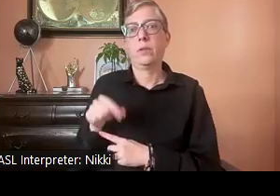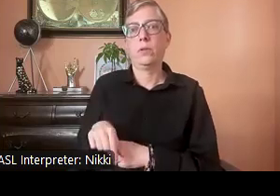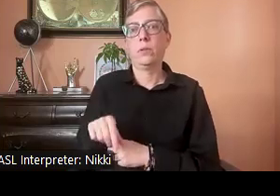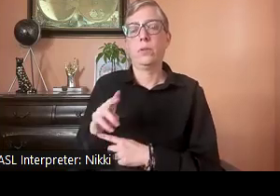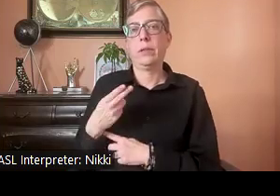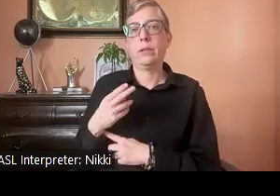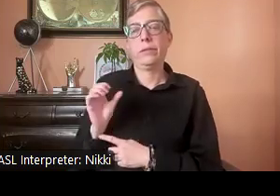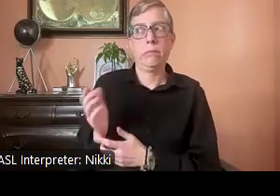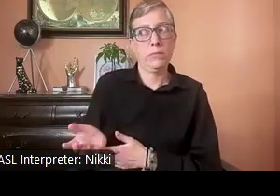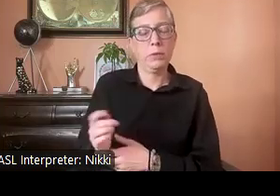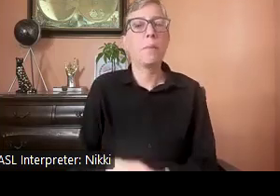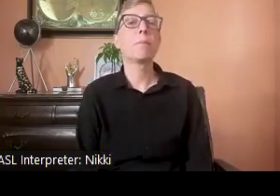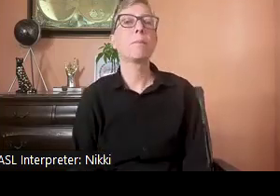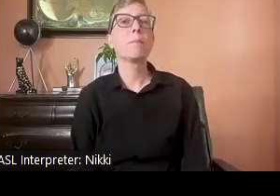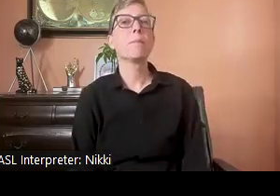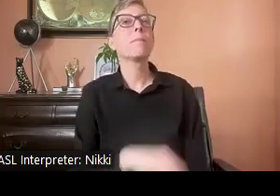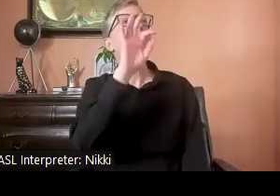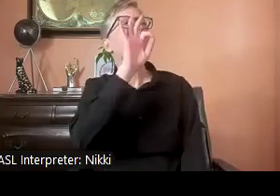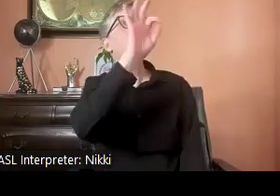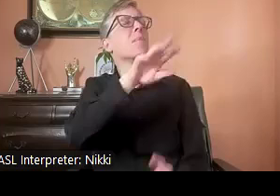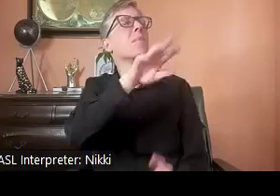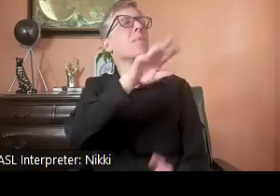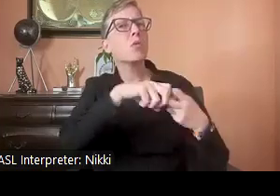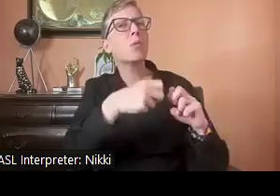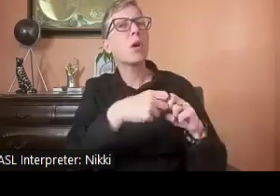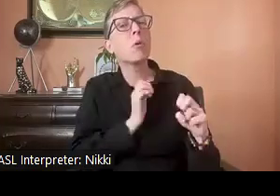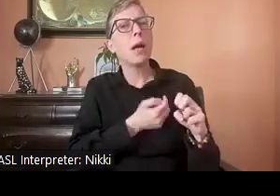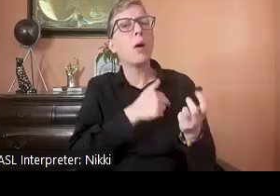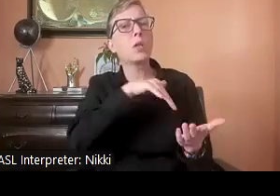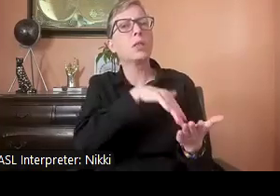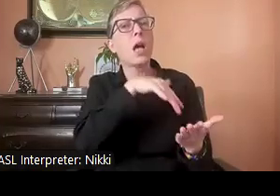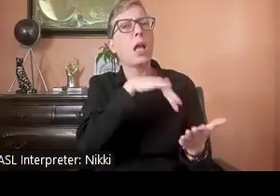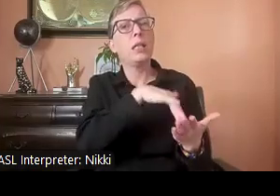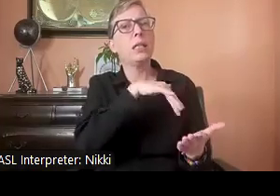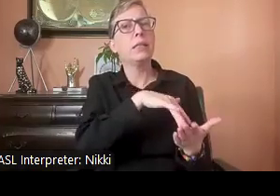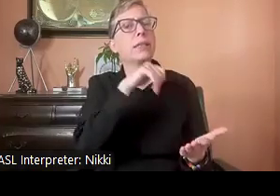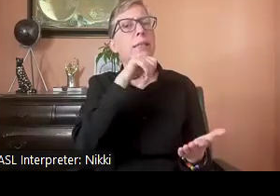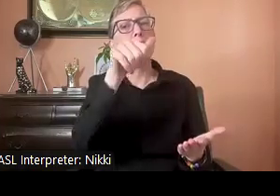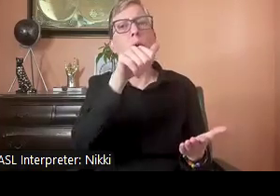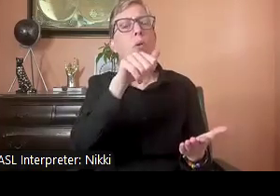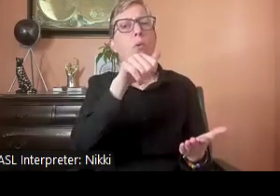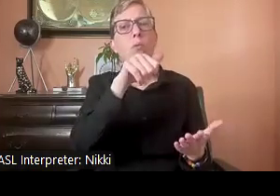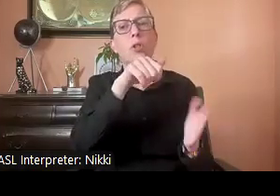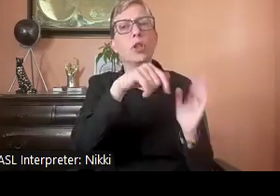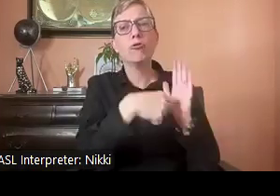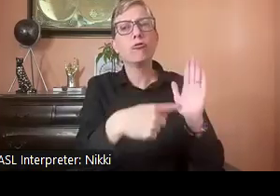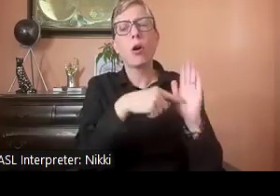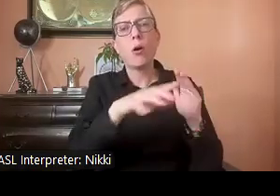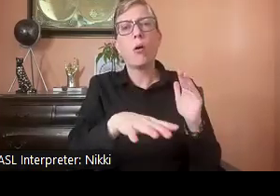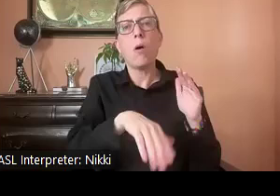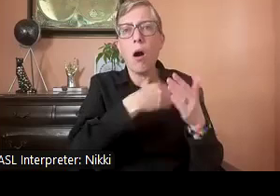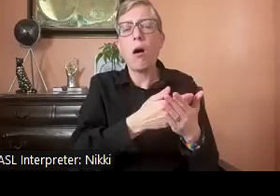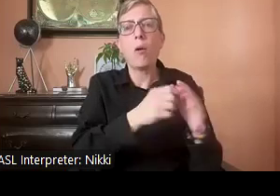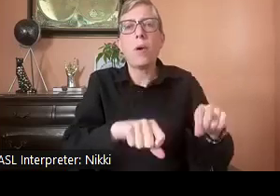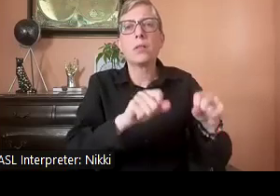could add, I think another part of the problem is our studies don't really capture all the ways in which integrated care can affect